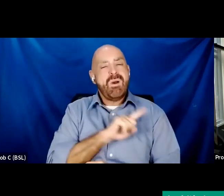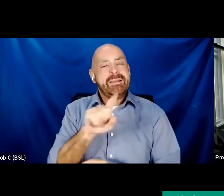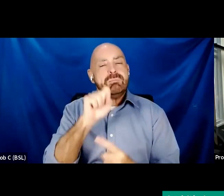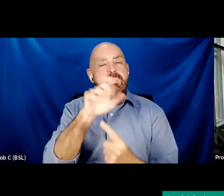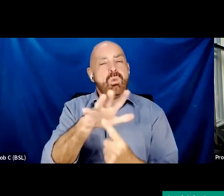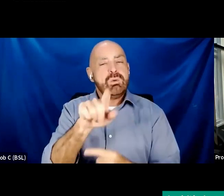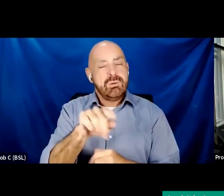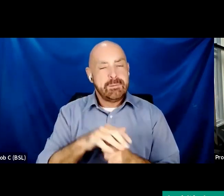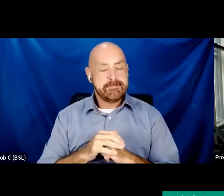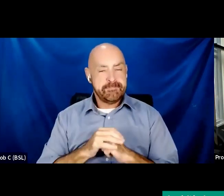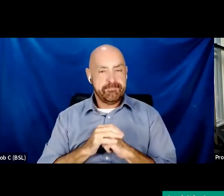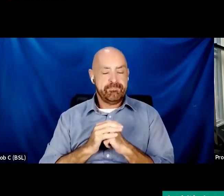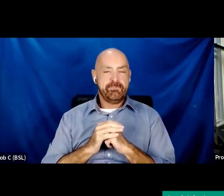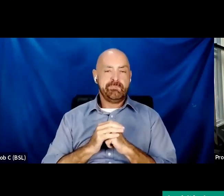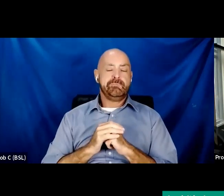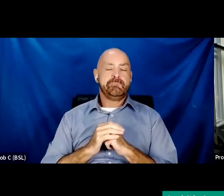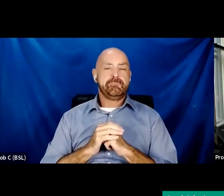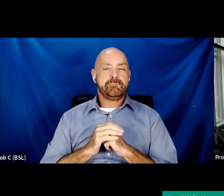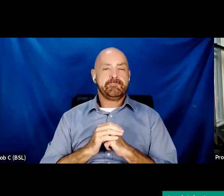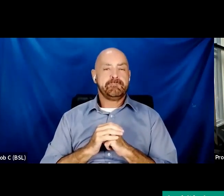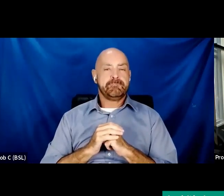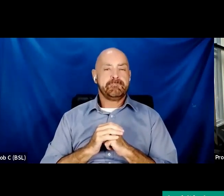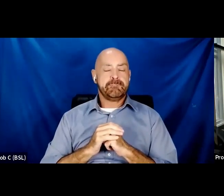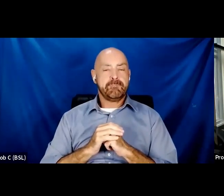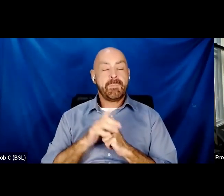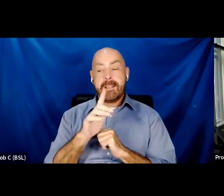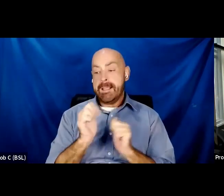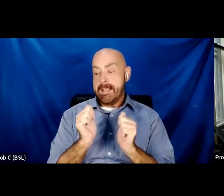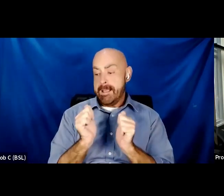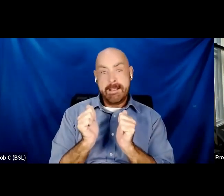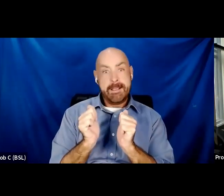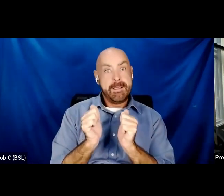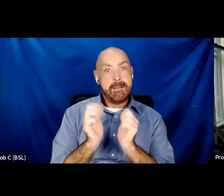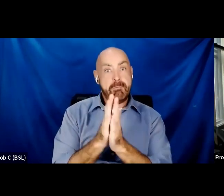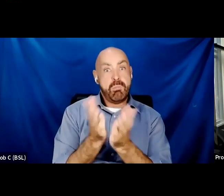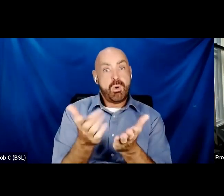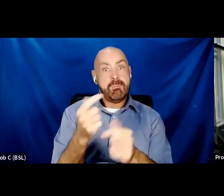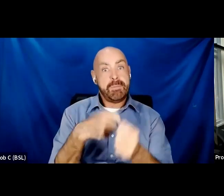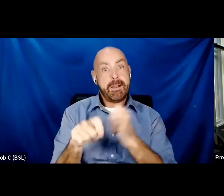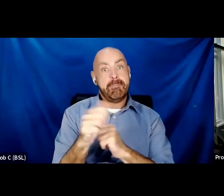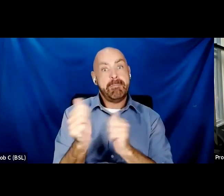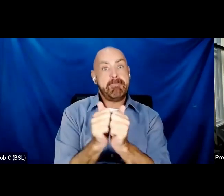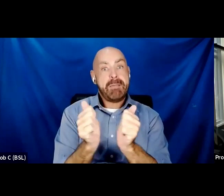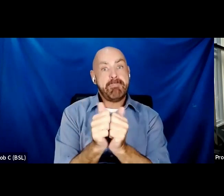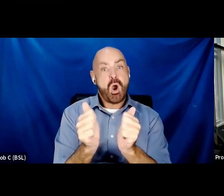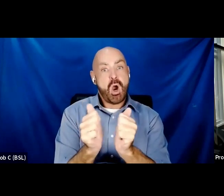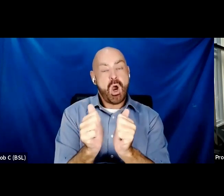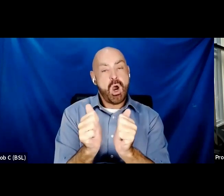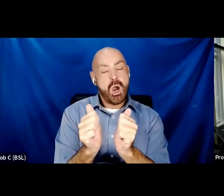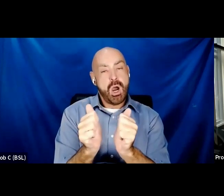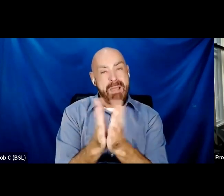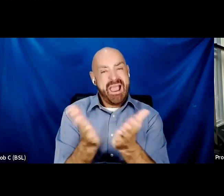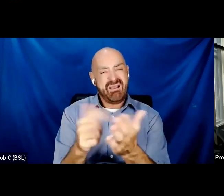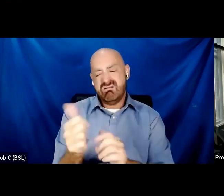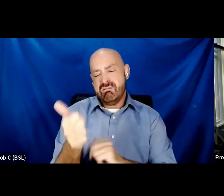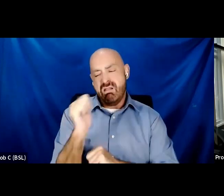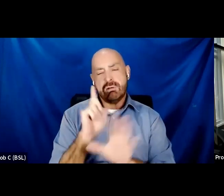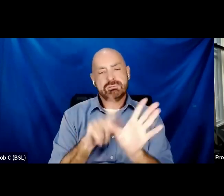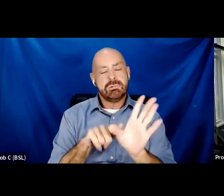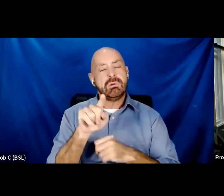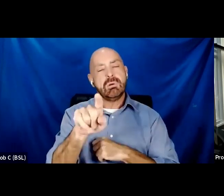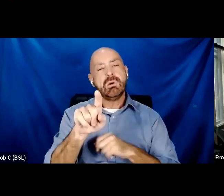And it's in paperback since November last year. And jointly with Annika